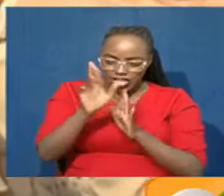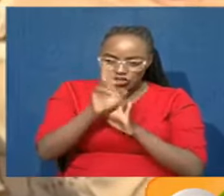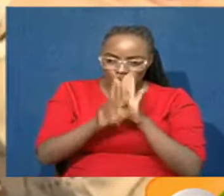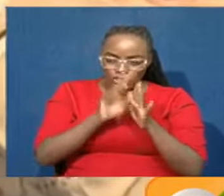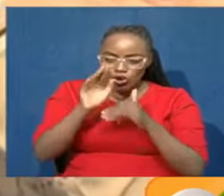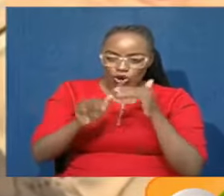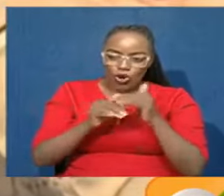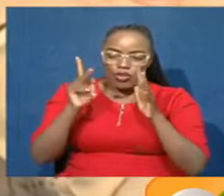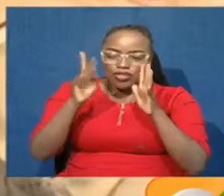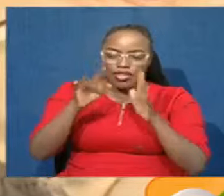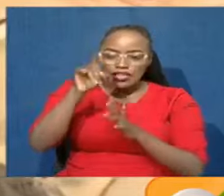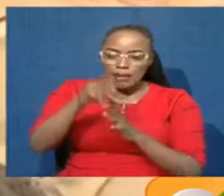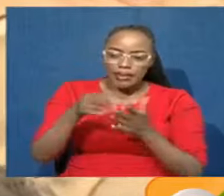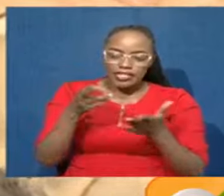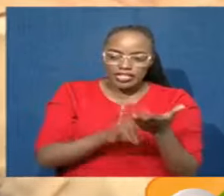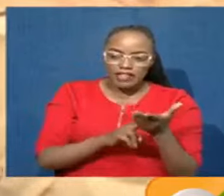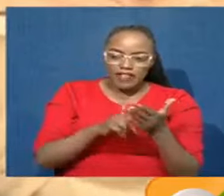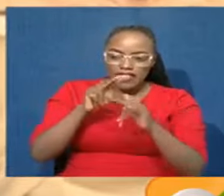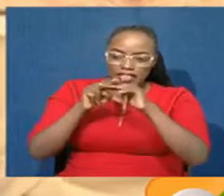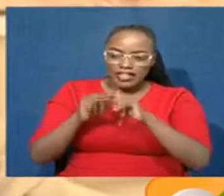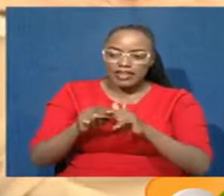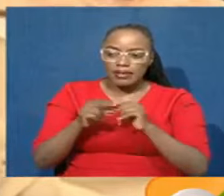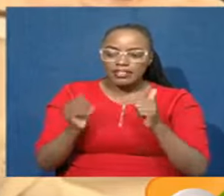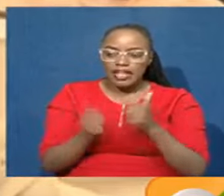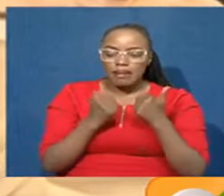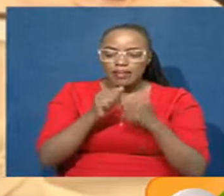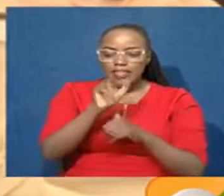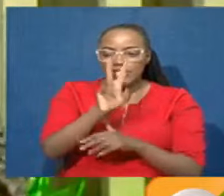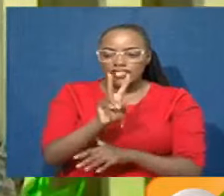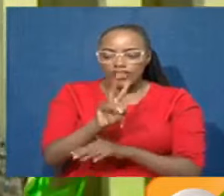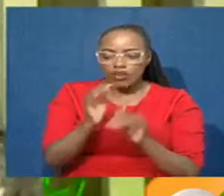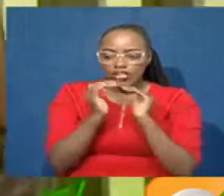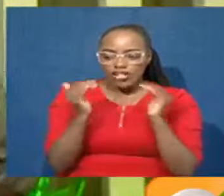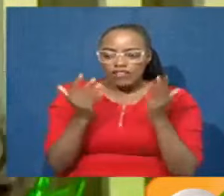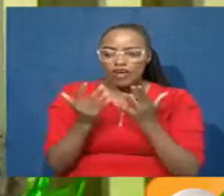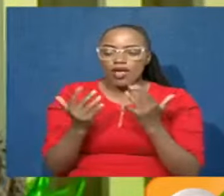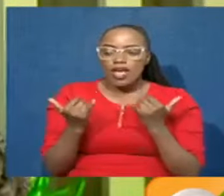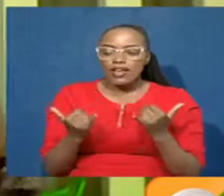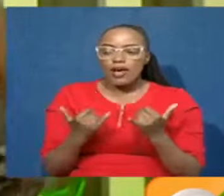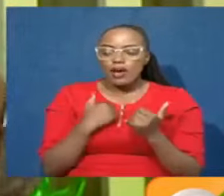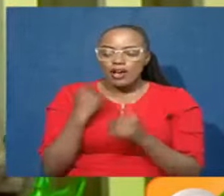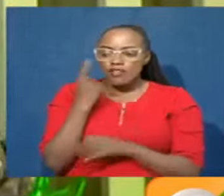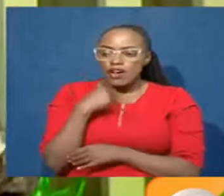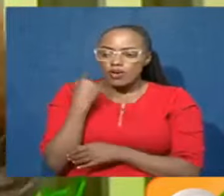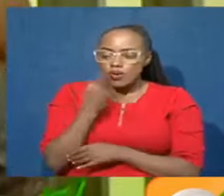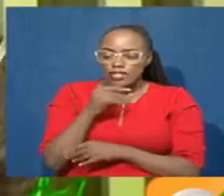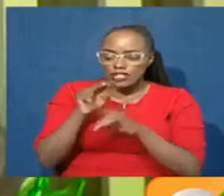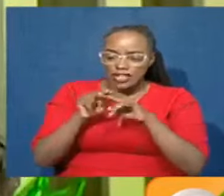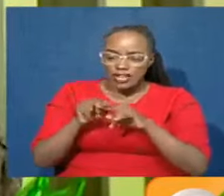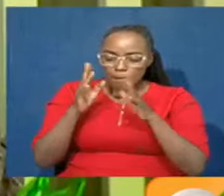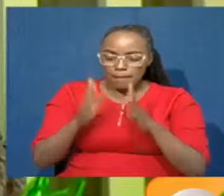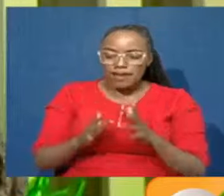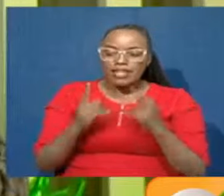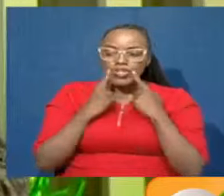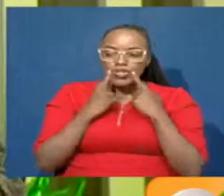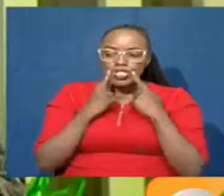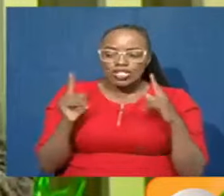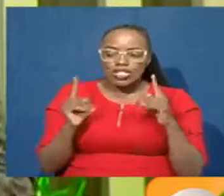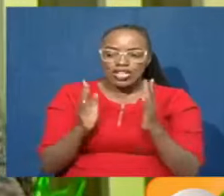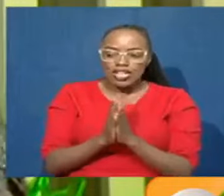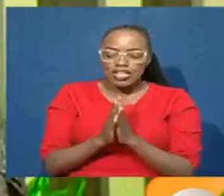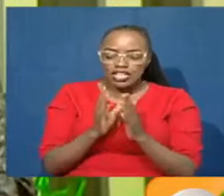register. The dependents come in the second phase, where now, who is your dependent that you declare, and